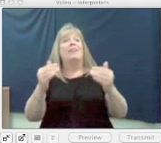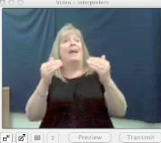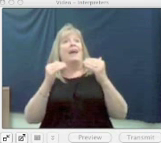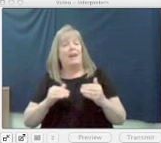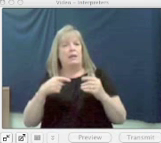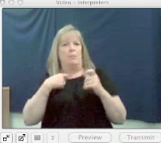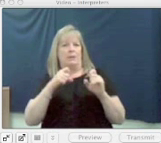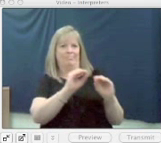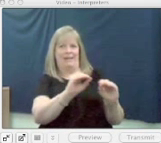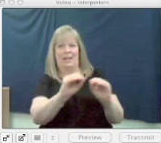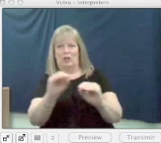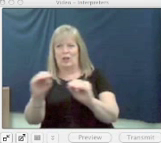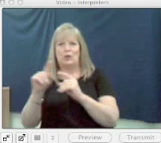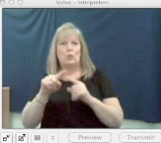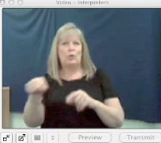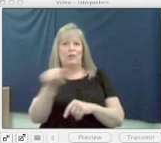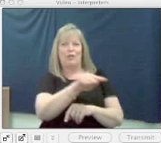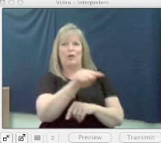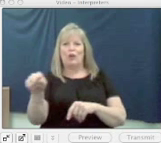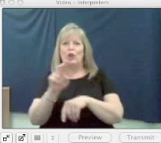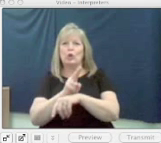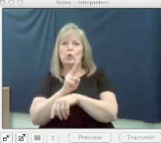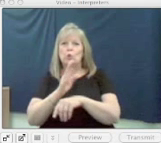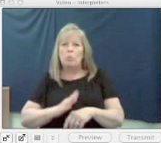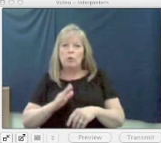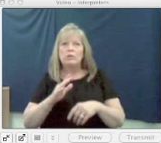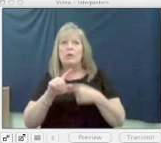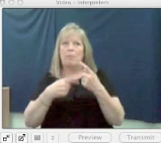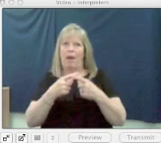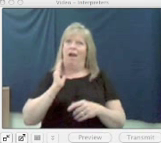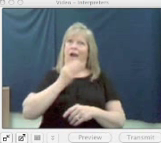those values, and about those principles.